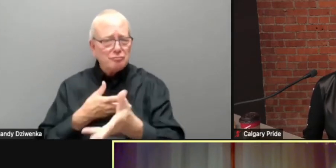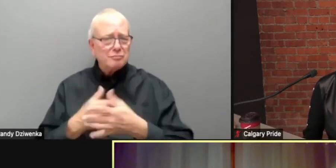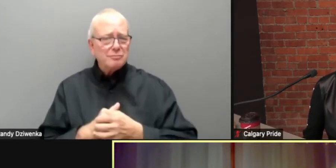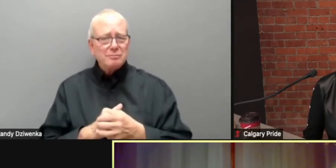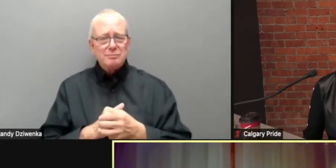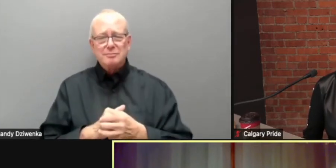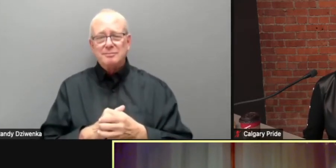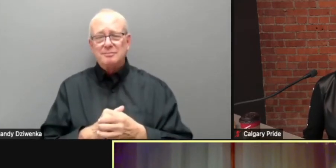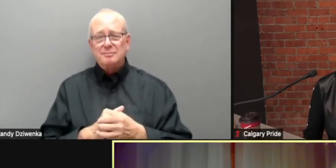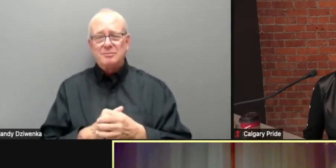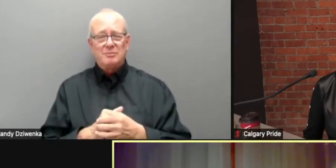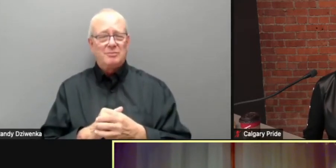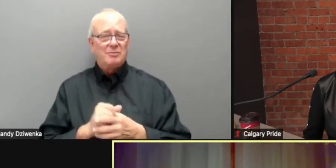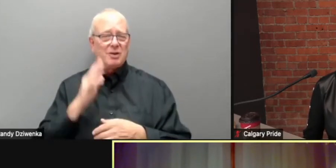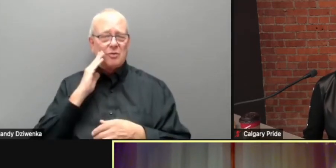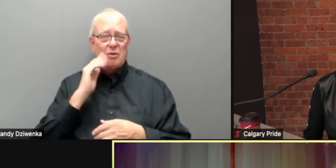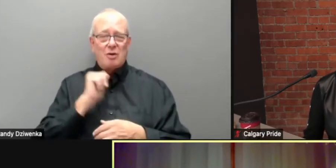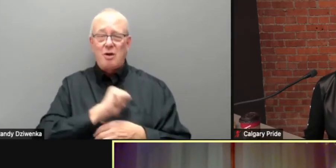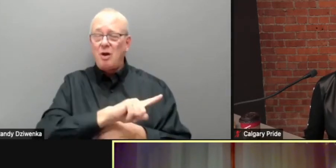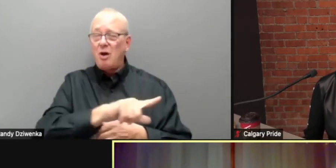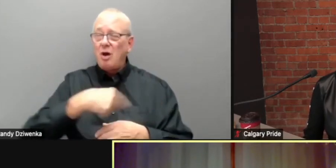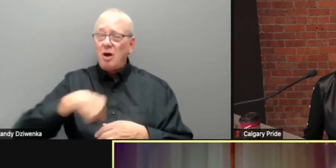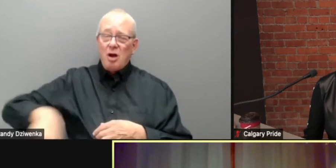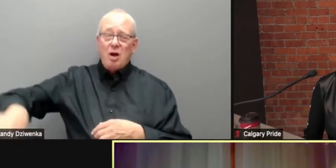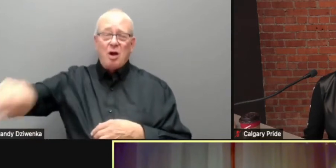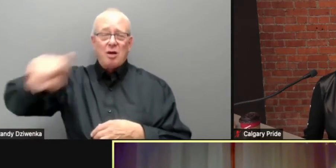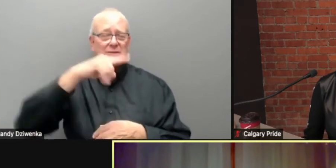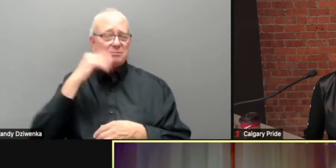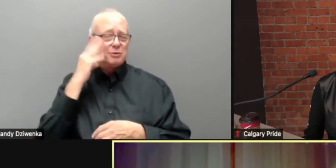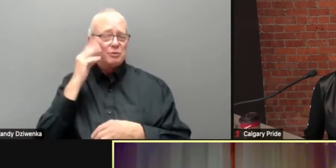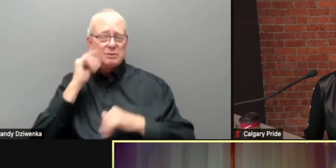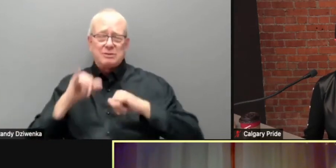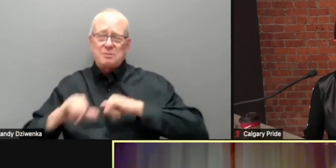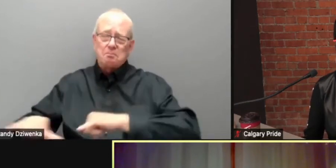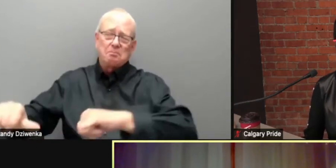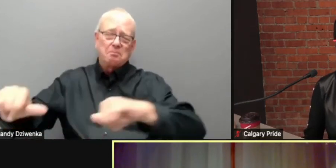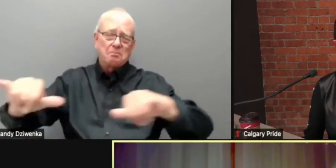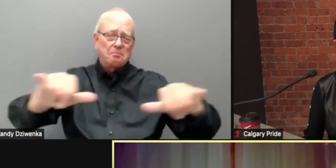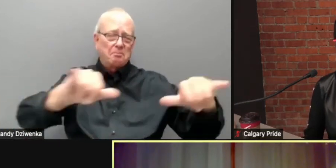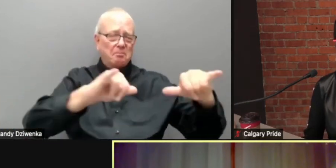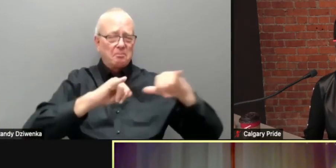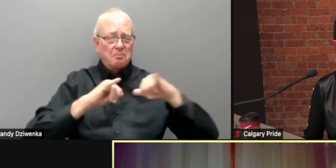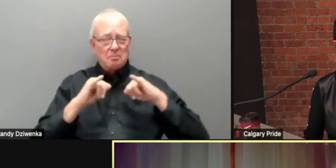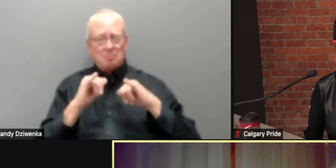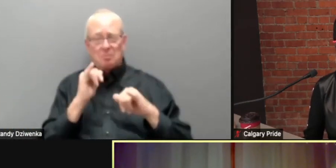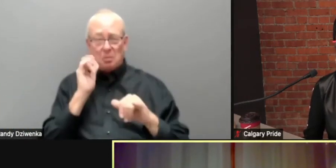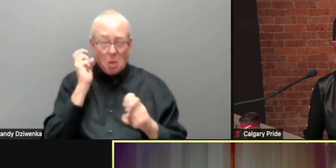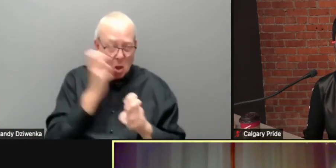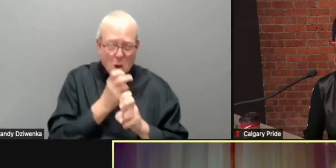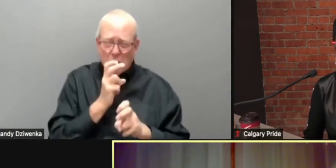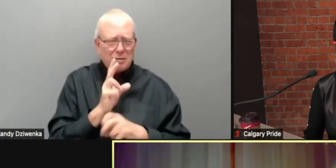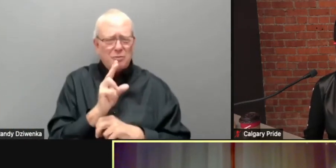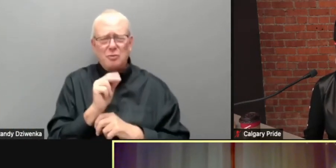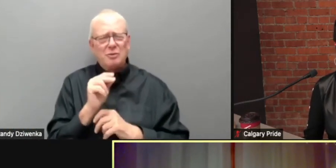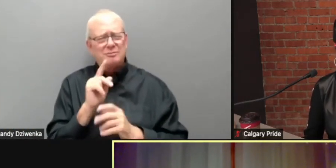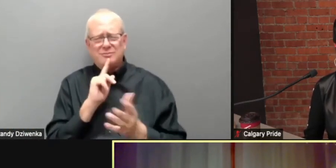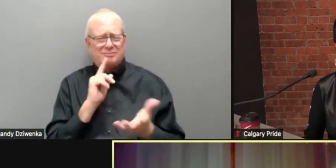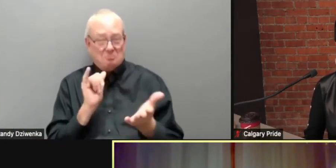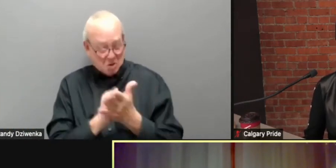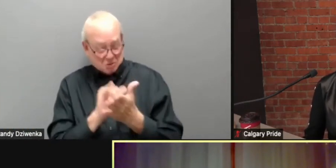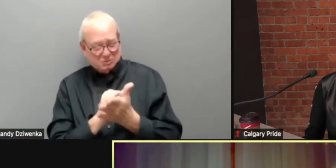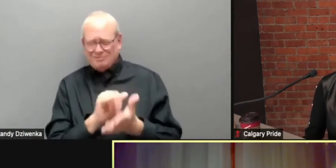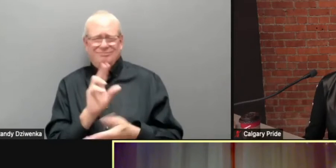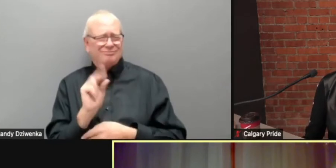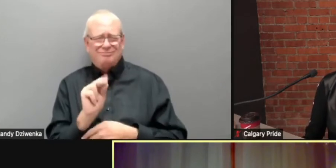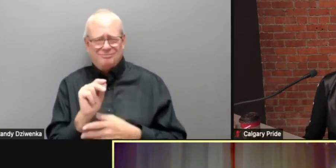boat together. We are all dealing with it, and it's not difficult. It's just not difficult. But yeah, we have to go take